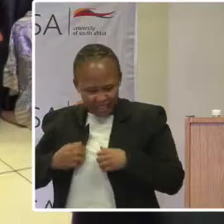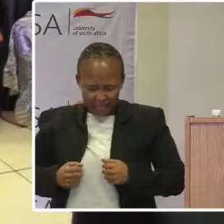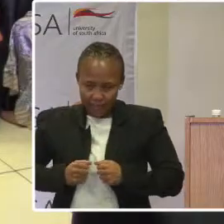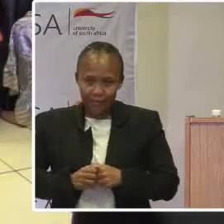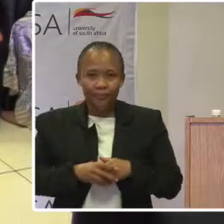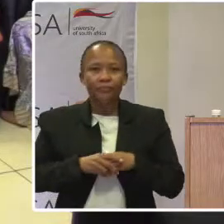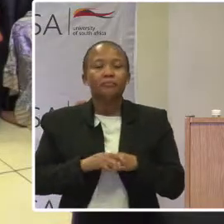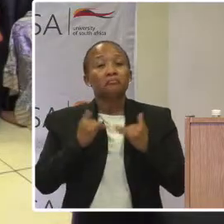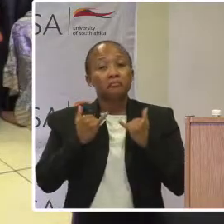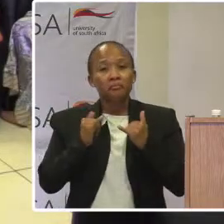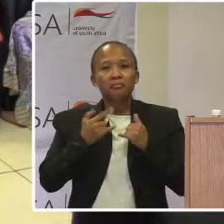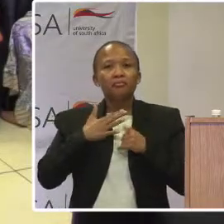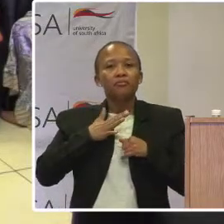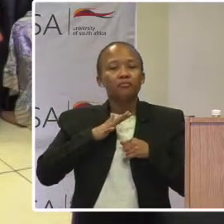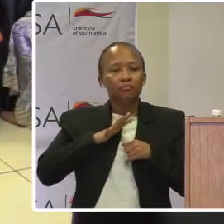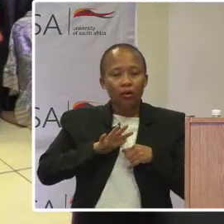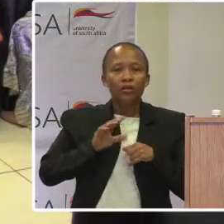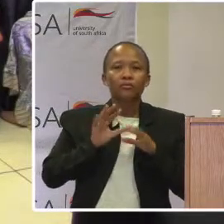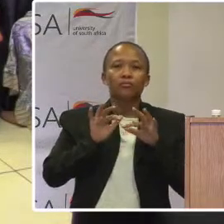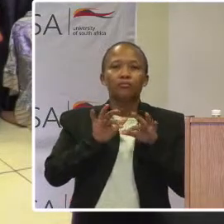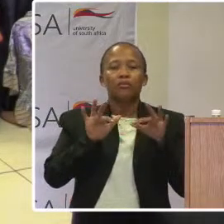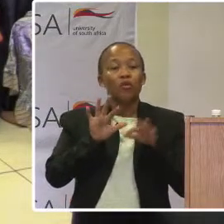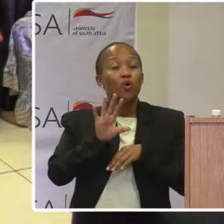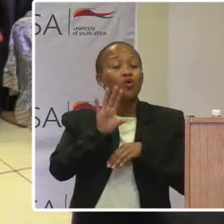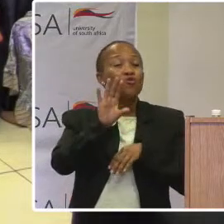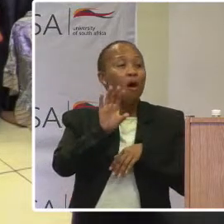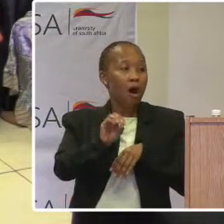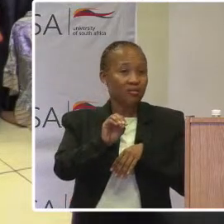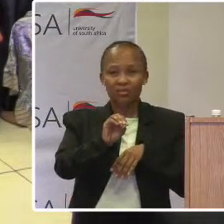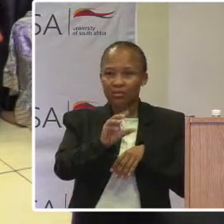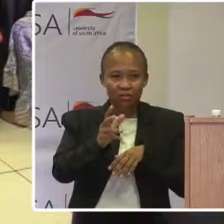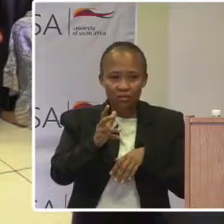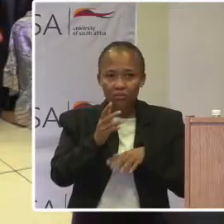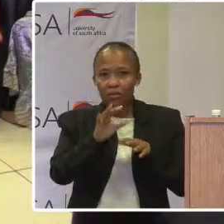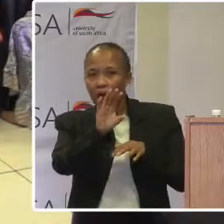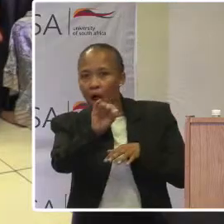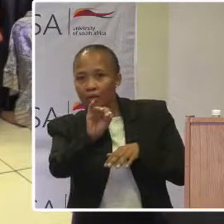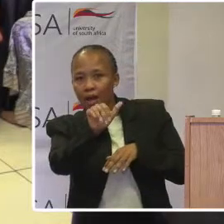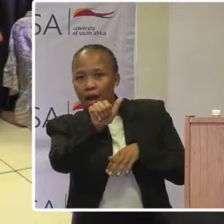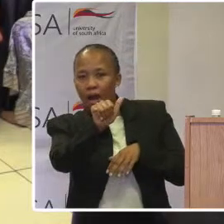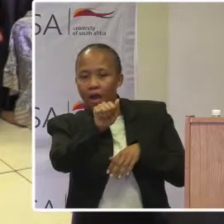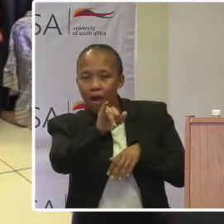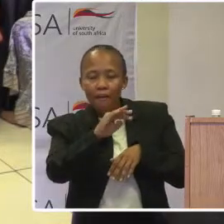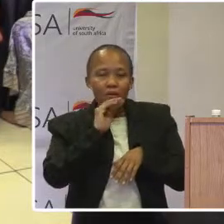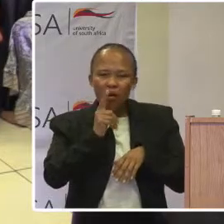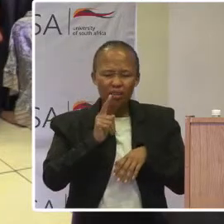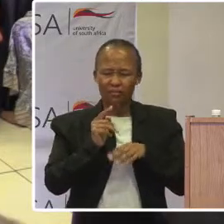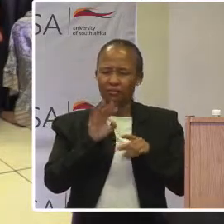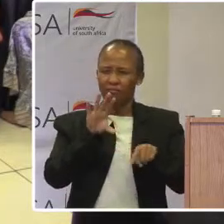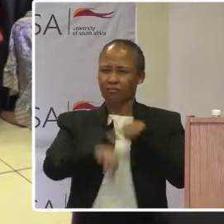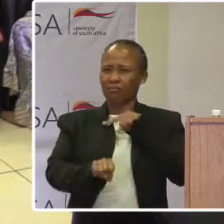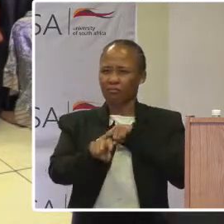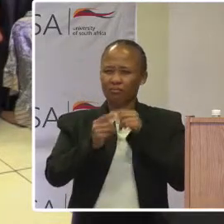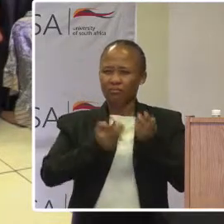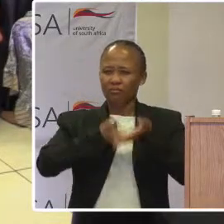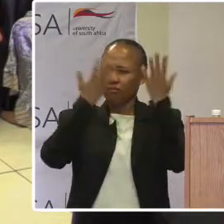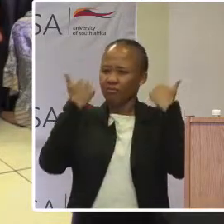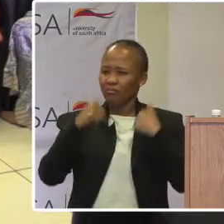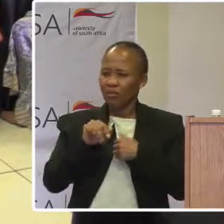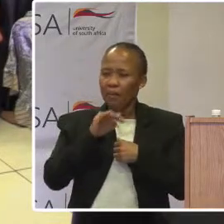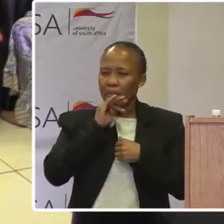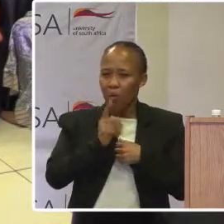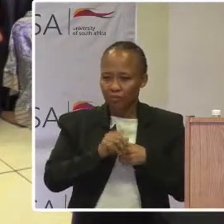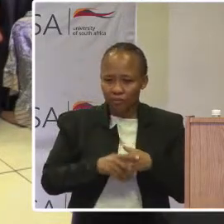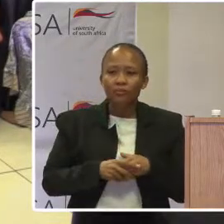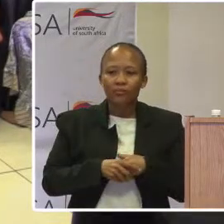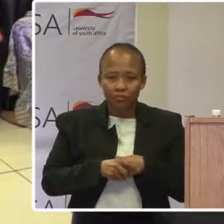people, I've come to realize that they don't know what it is. Really, they don't know what it is,